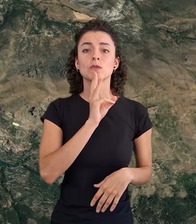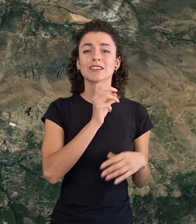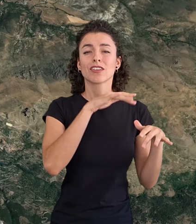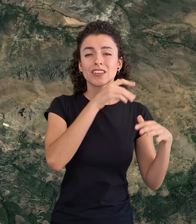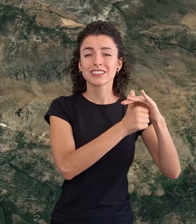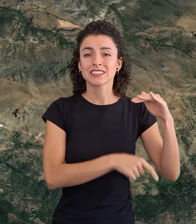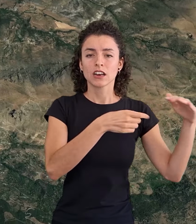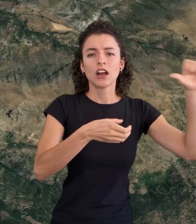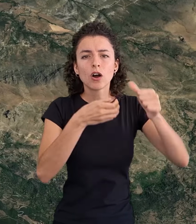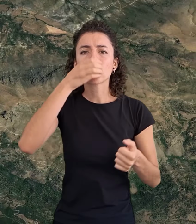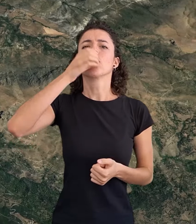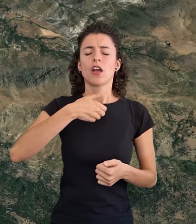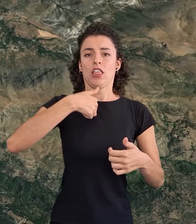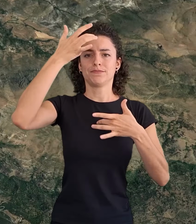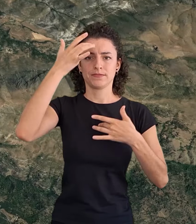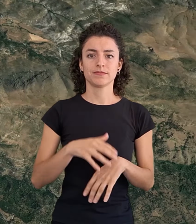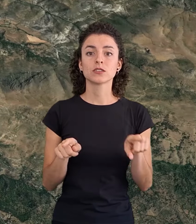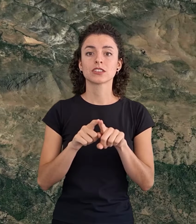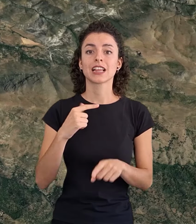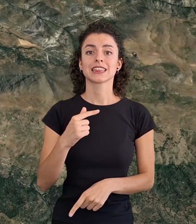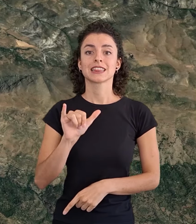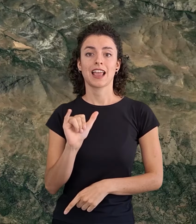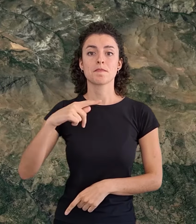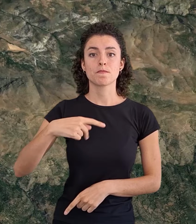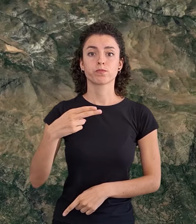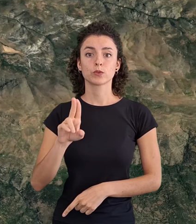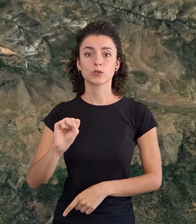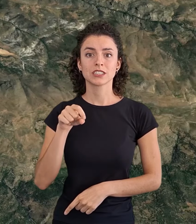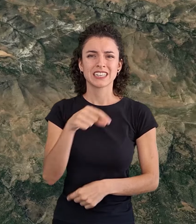1950 for the first constructions of sanitation pipes to begin.